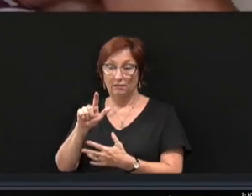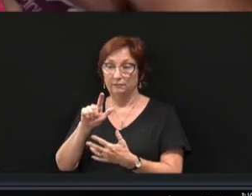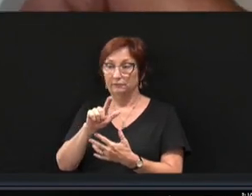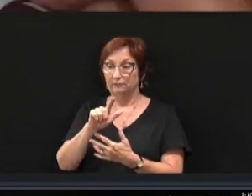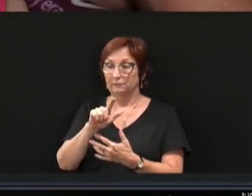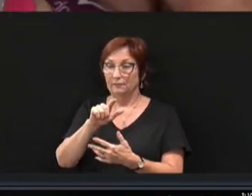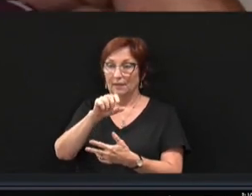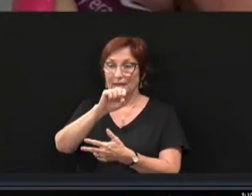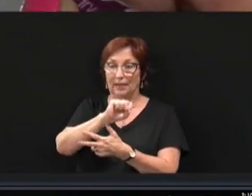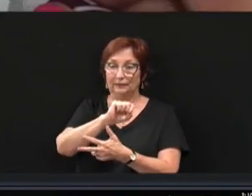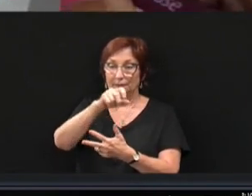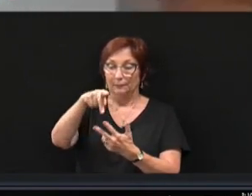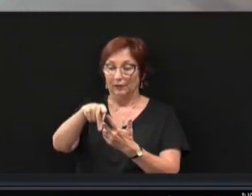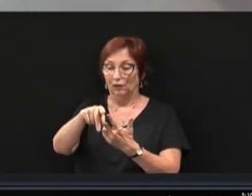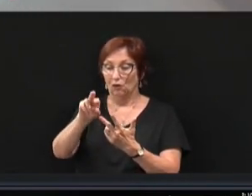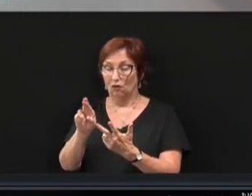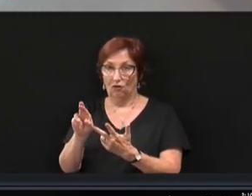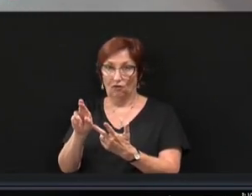SPR.